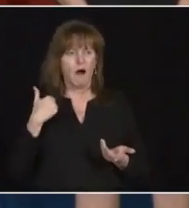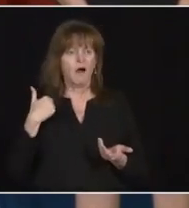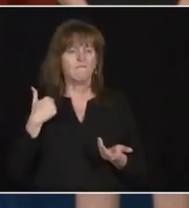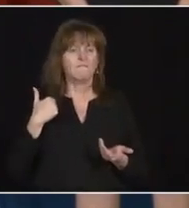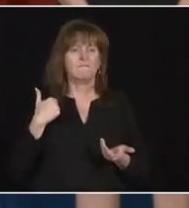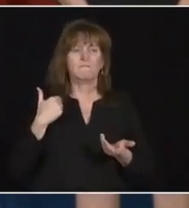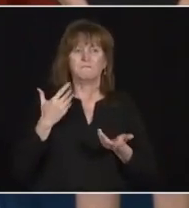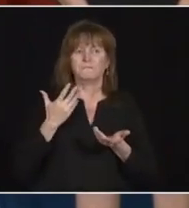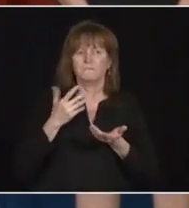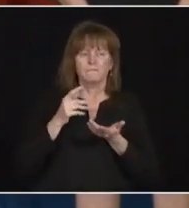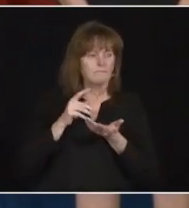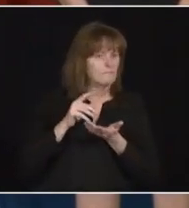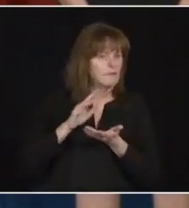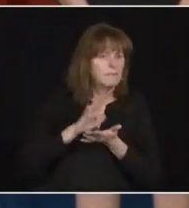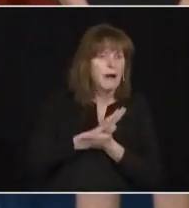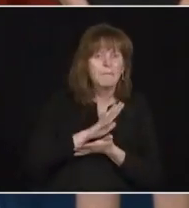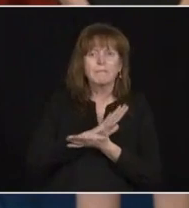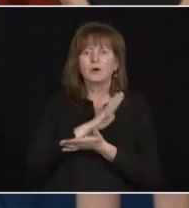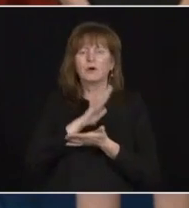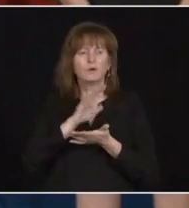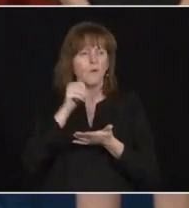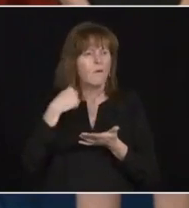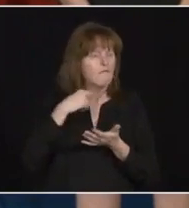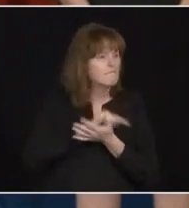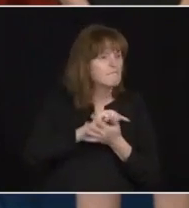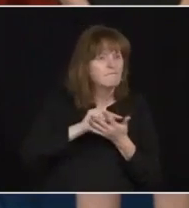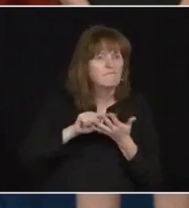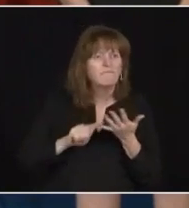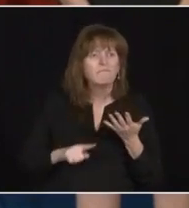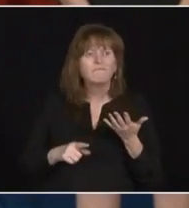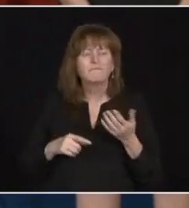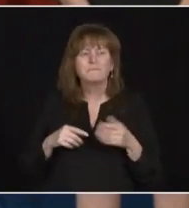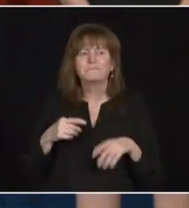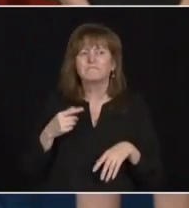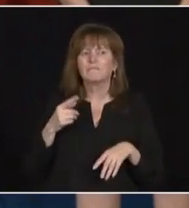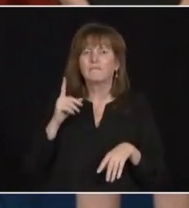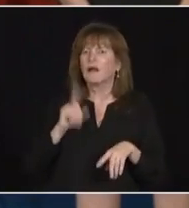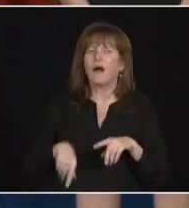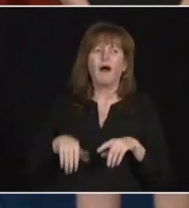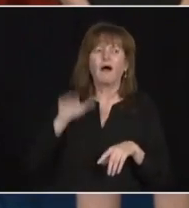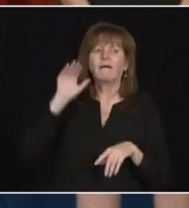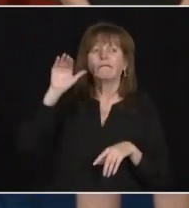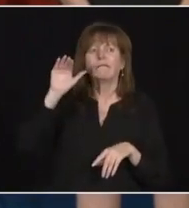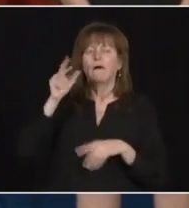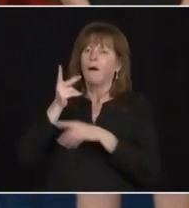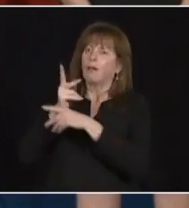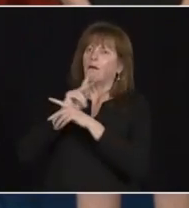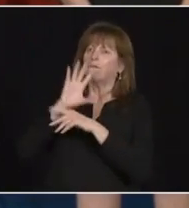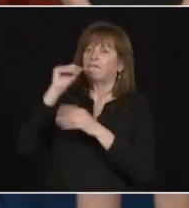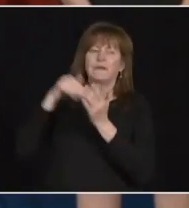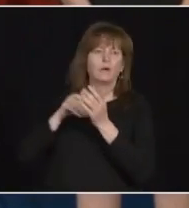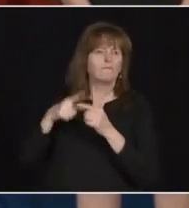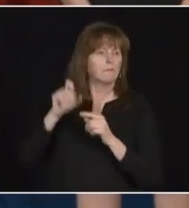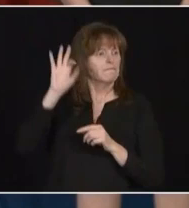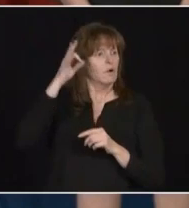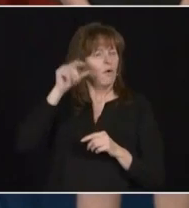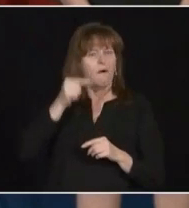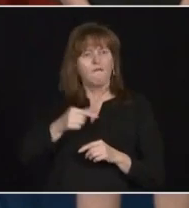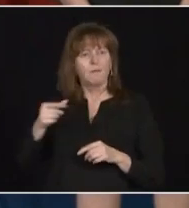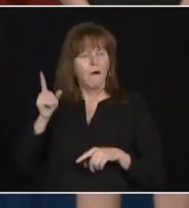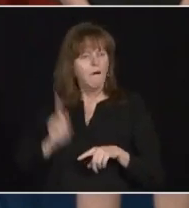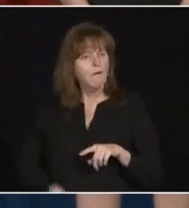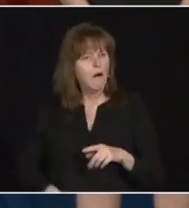So they are not eligible for $40,000 loan from the federal government, and not for 75% wages